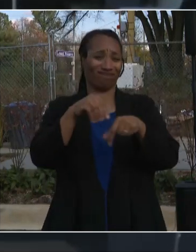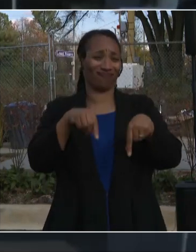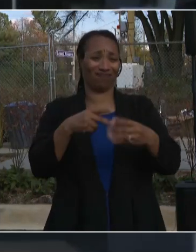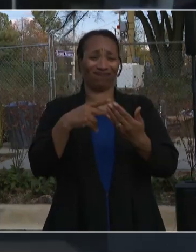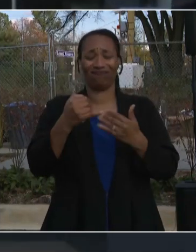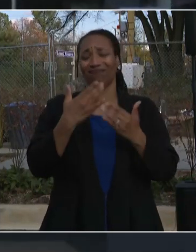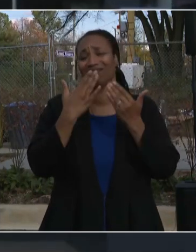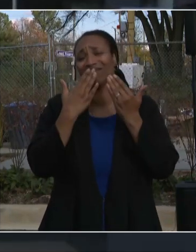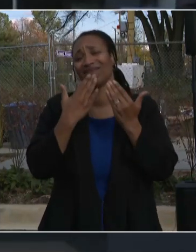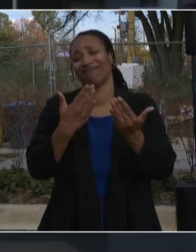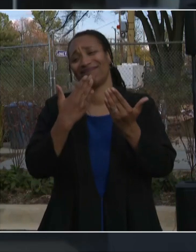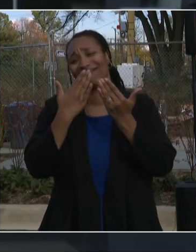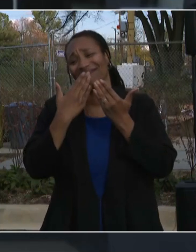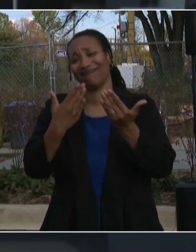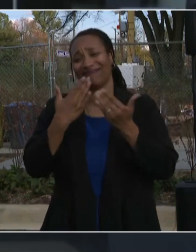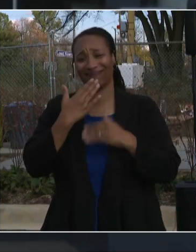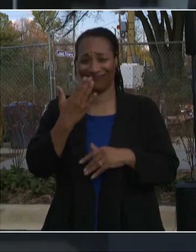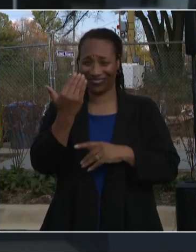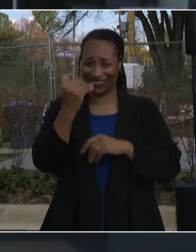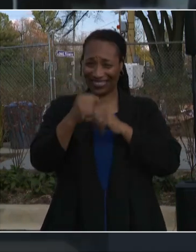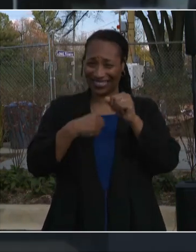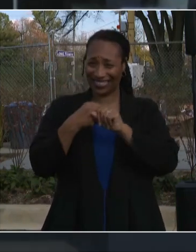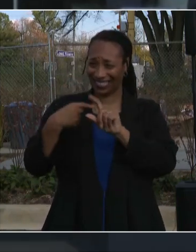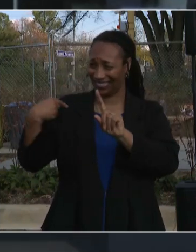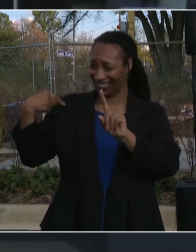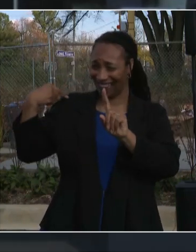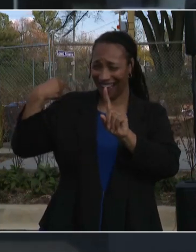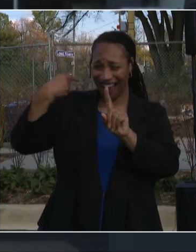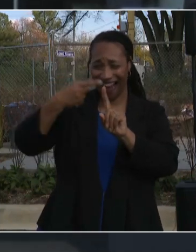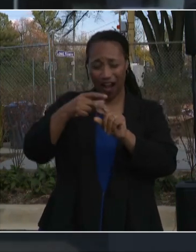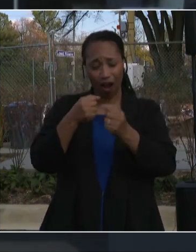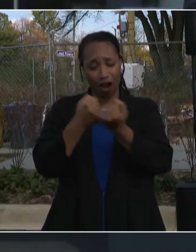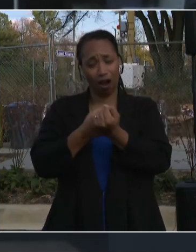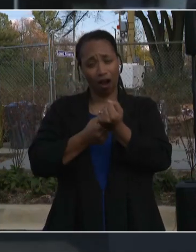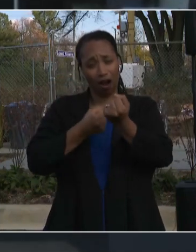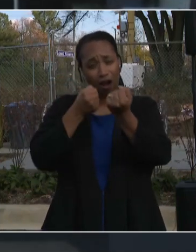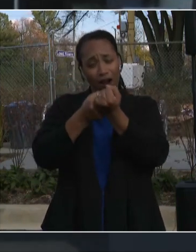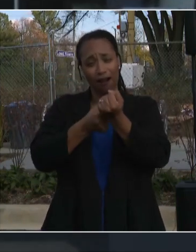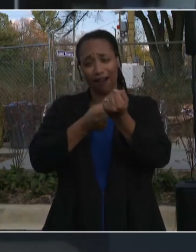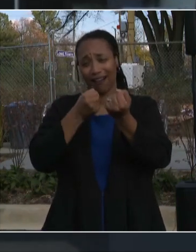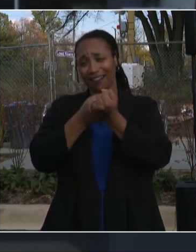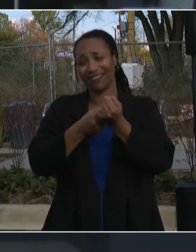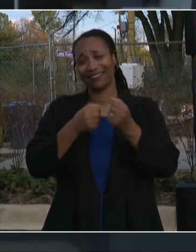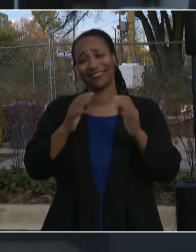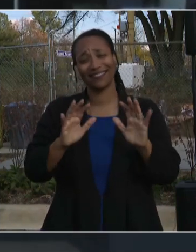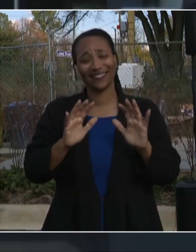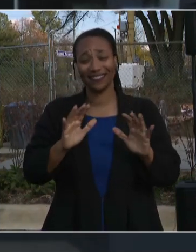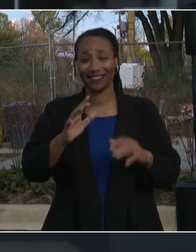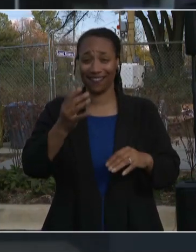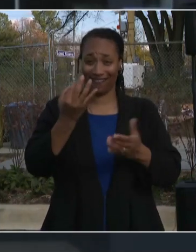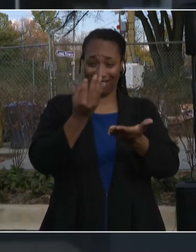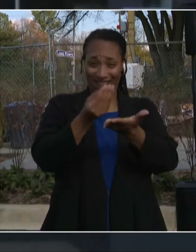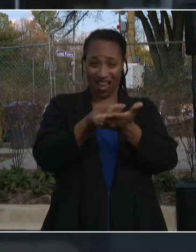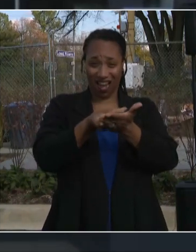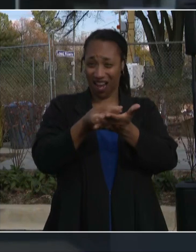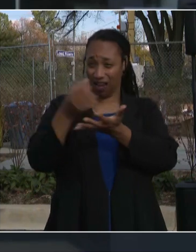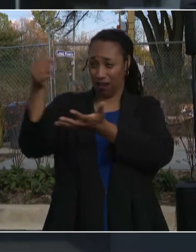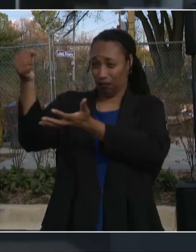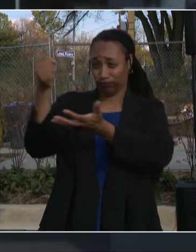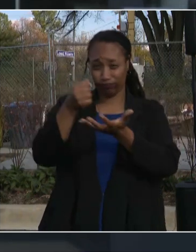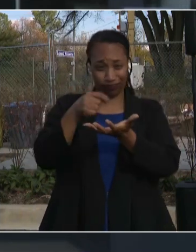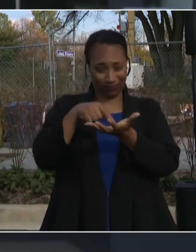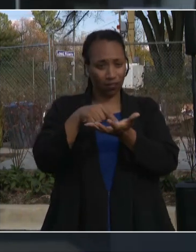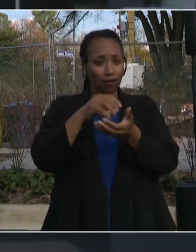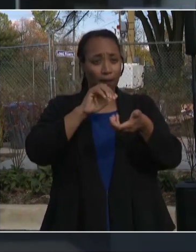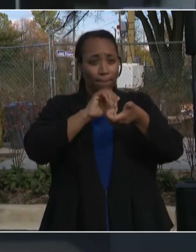over 15 years ago. To our financing partners, NHT, Morgan Stanley, JP Morgan Chase,